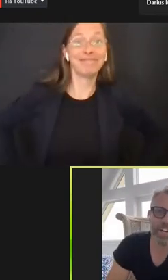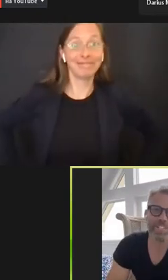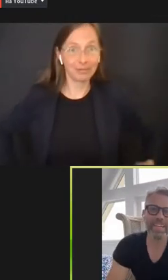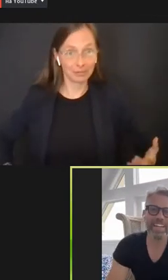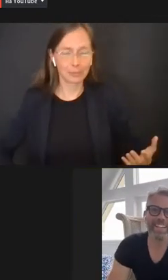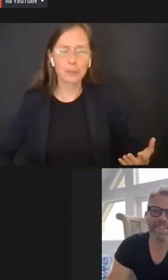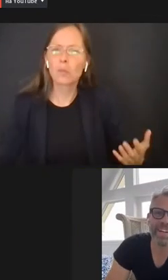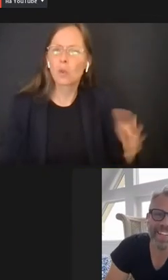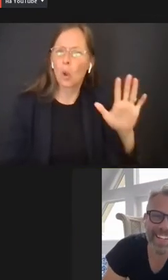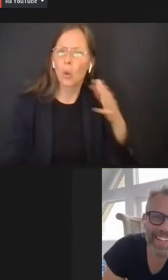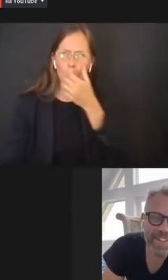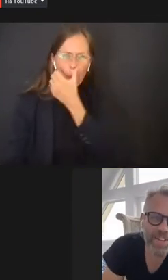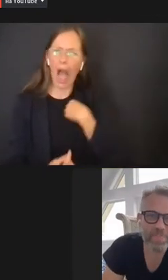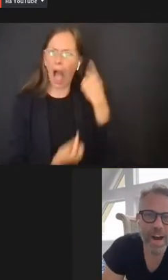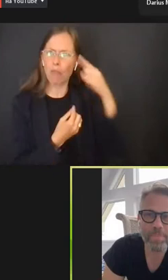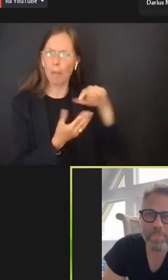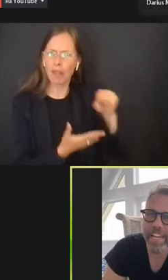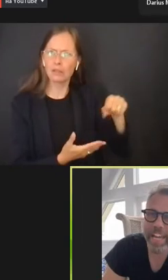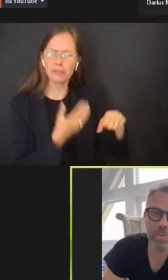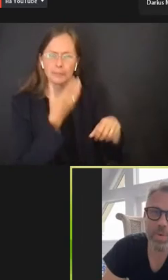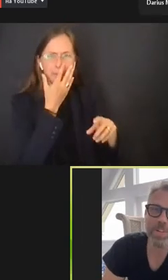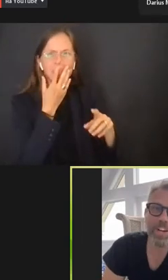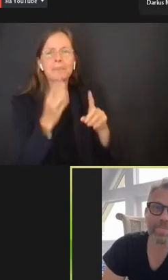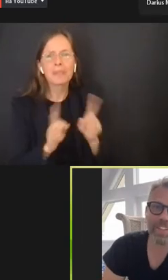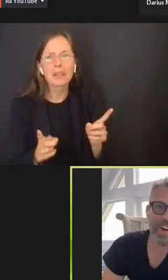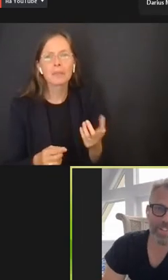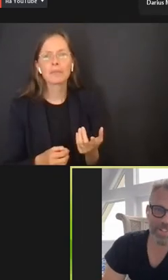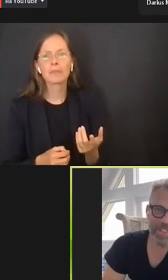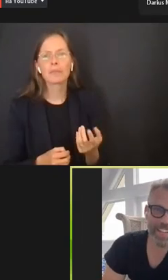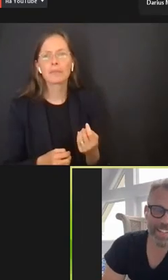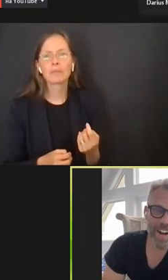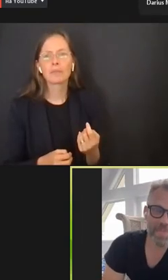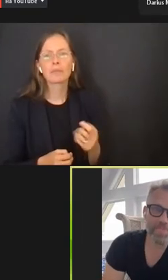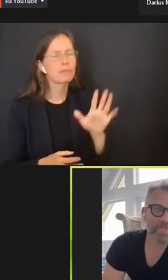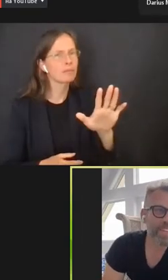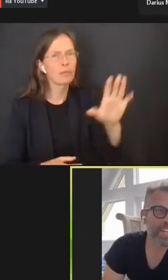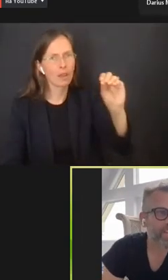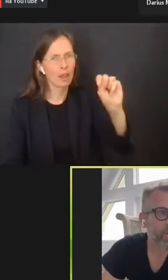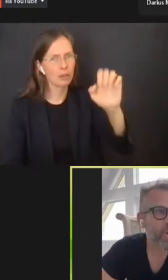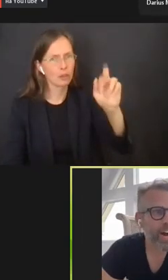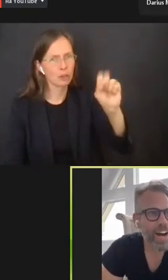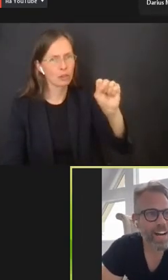It occurred to me. But again, we won't talk about the Oscars yet.